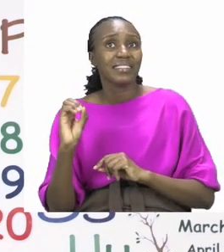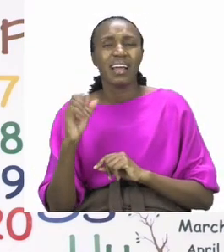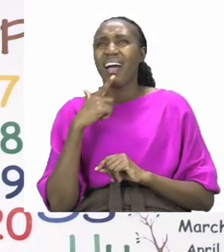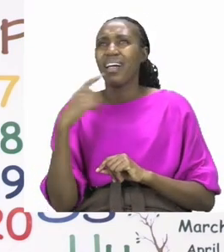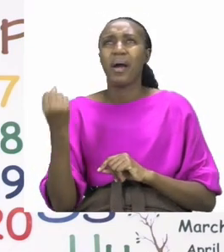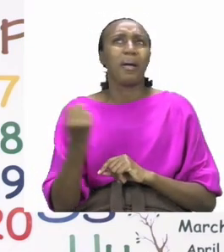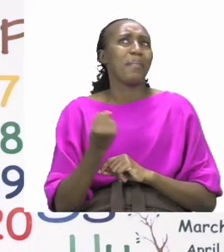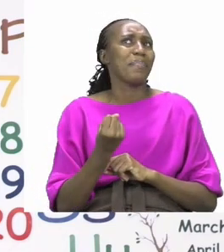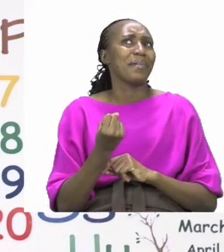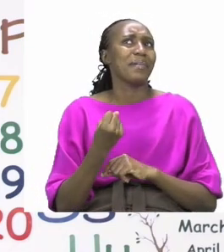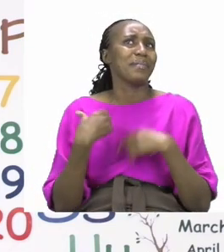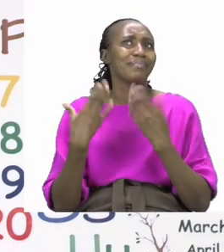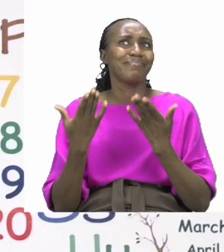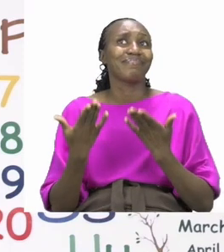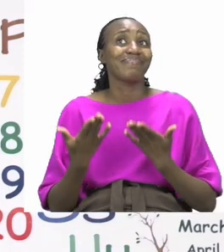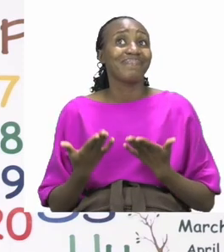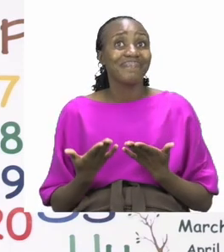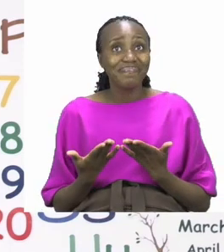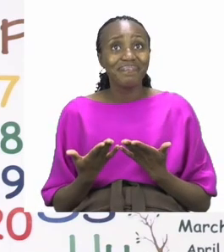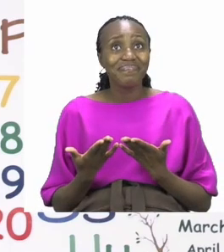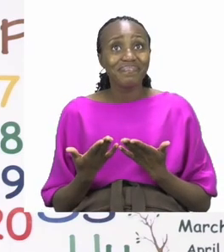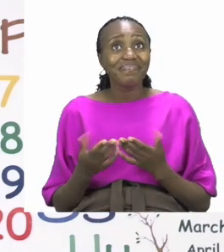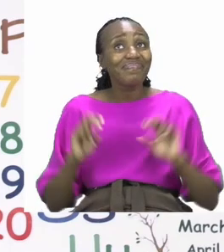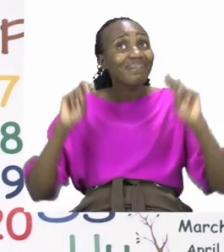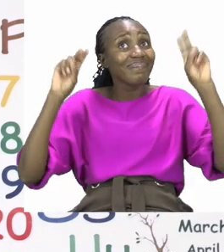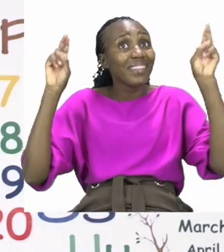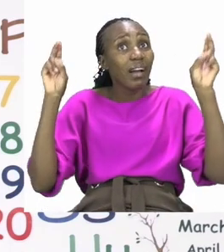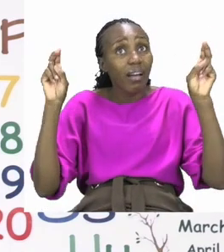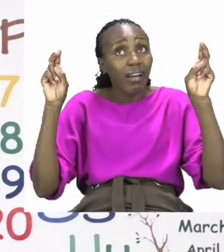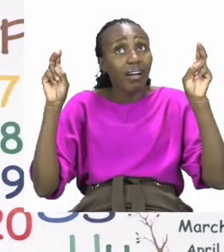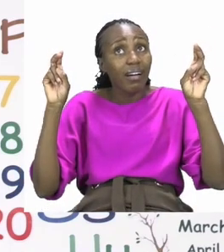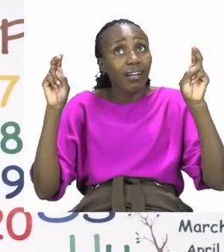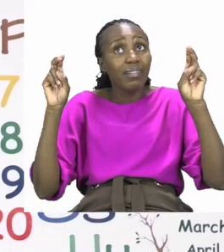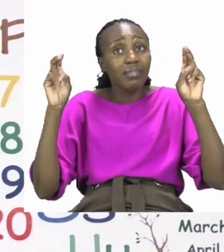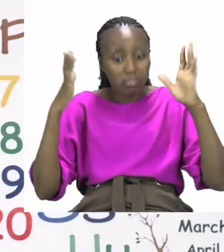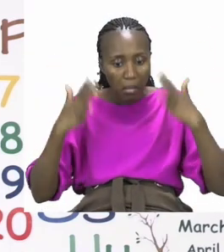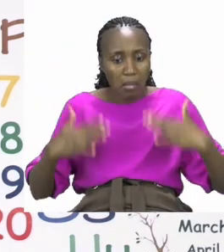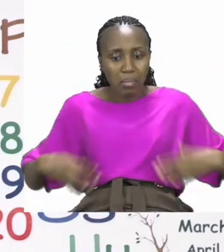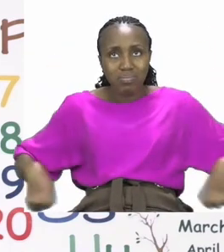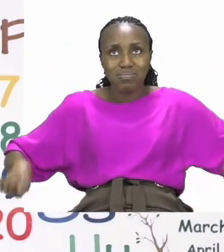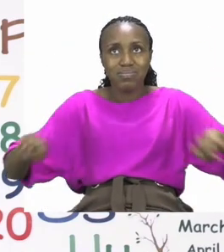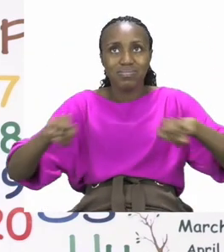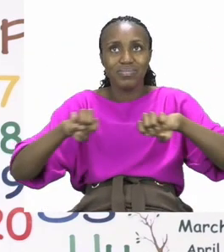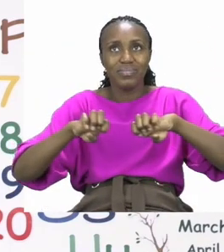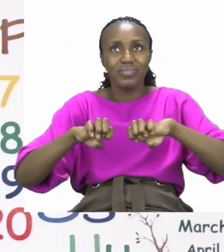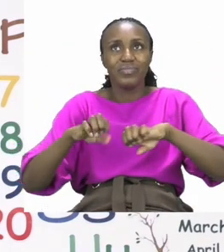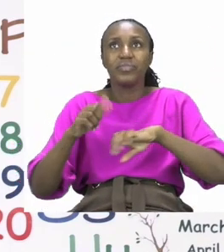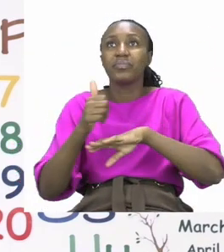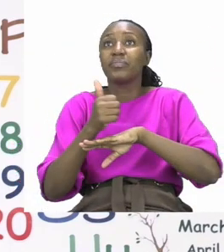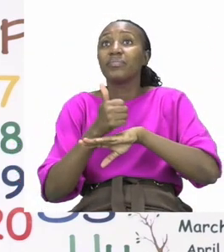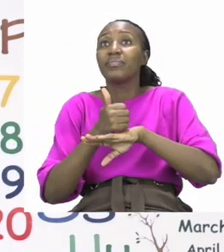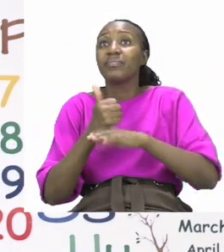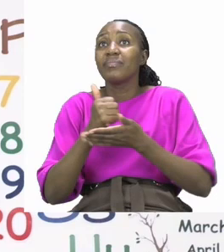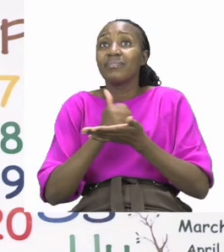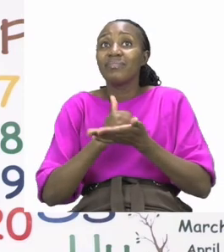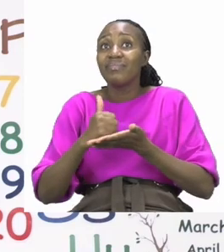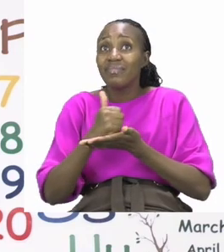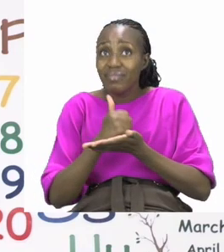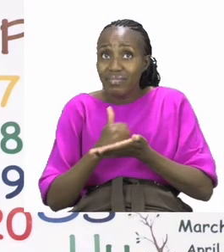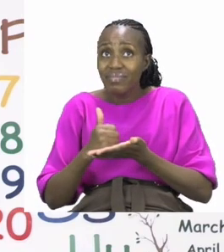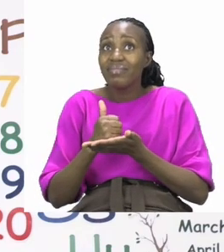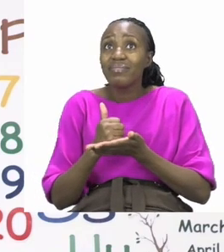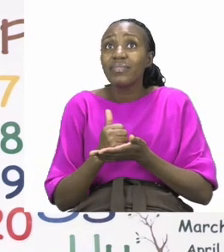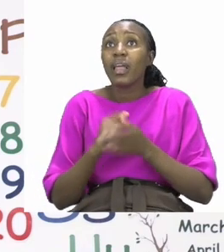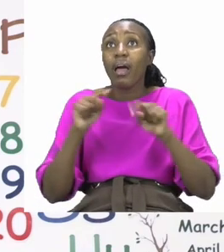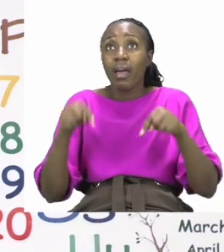so much for joining me today. Our theme this week is a clean